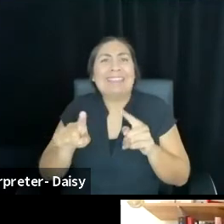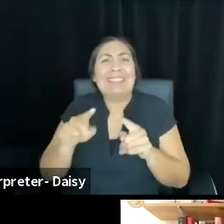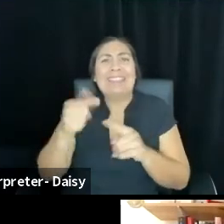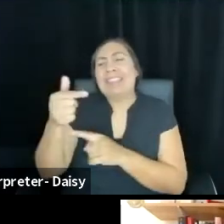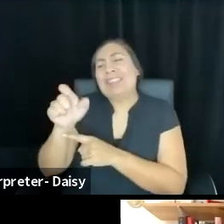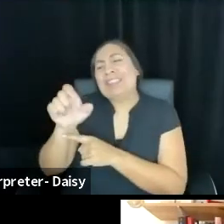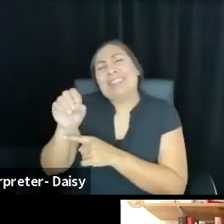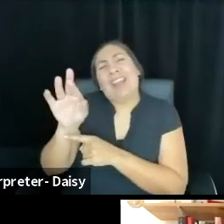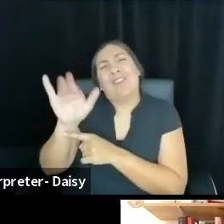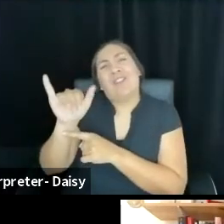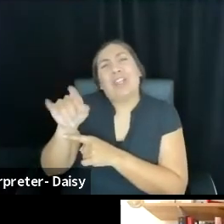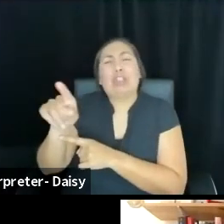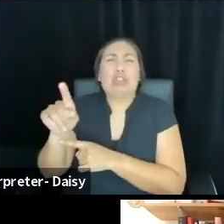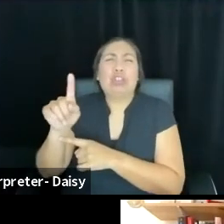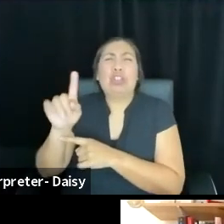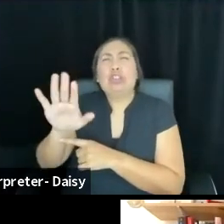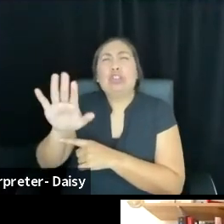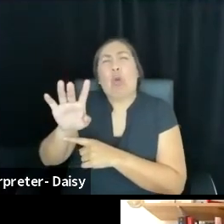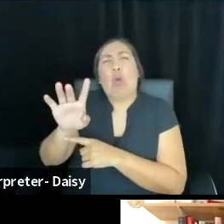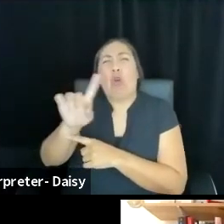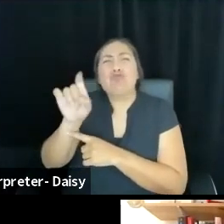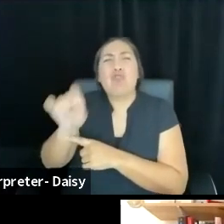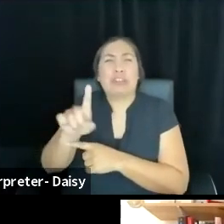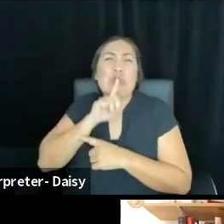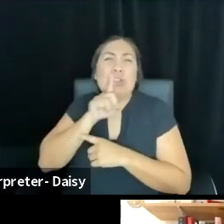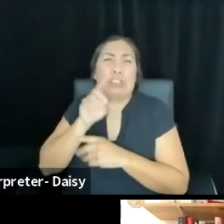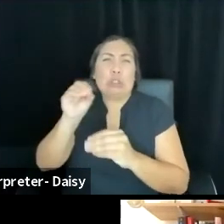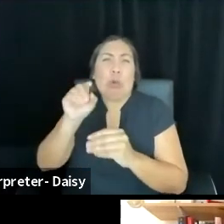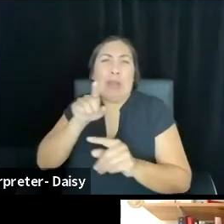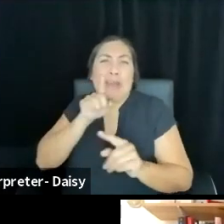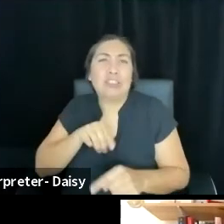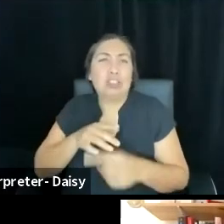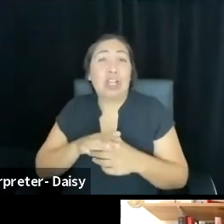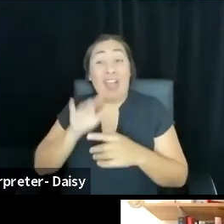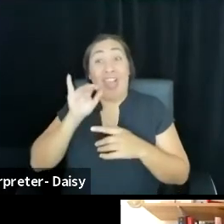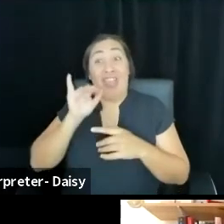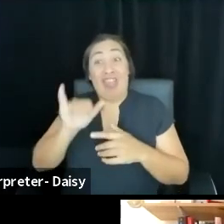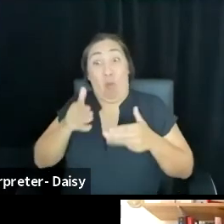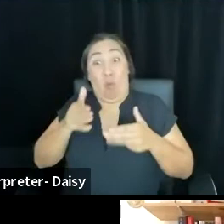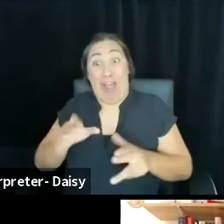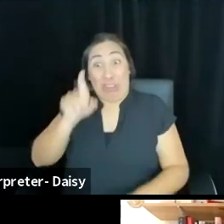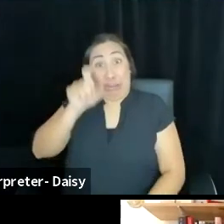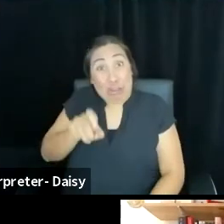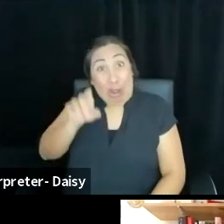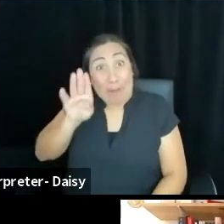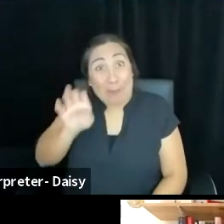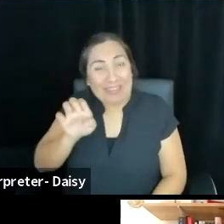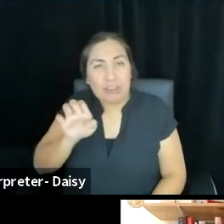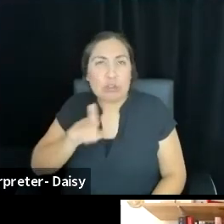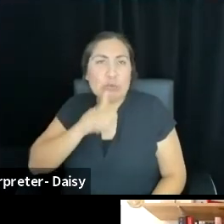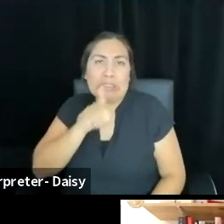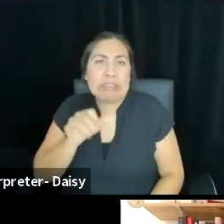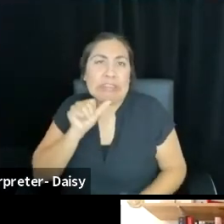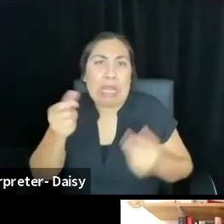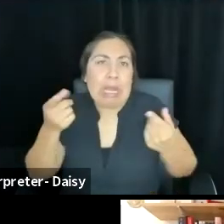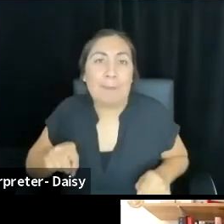or a rhetorical question almost. Yeah. Yeah. No, I agree with you. The way you. It should be is not the way it is. Mm-hmm. Yeah.